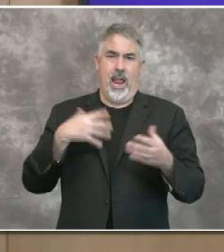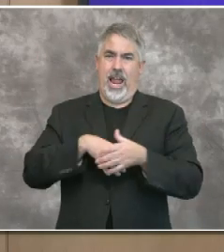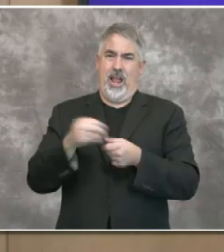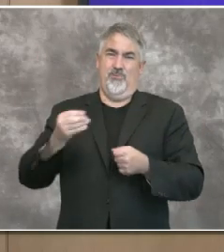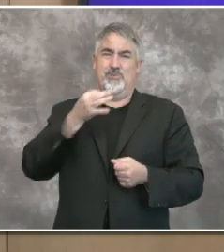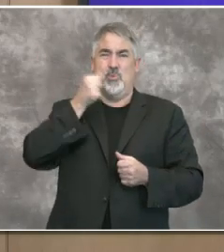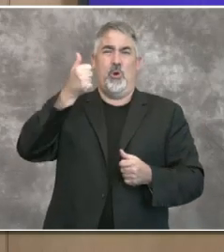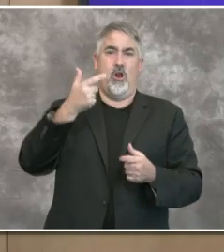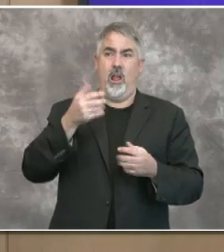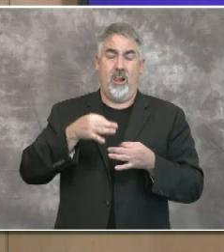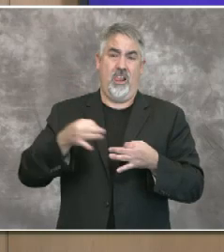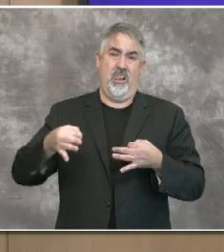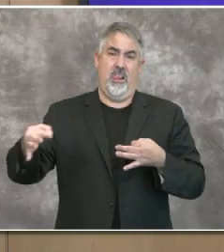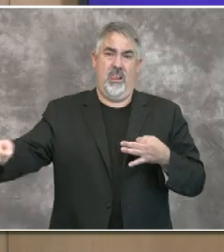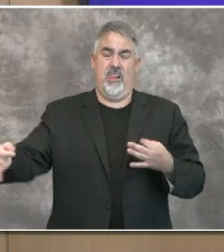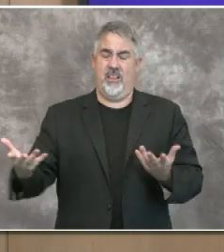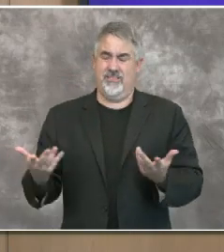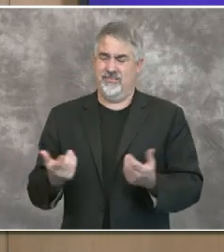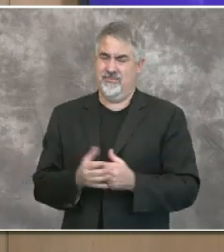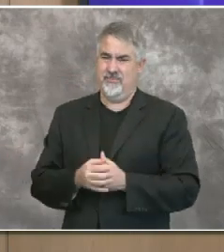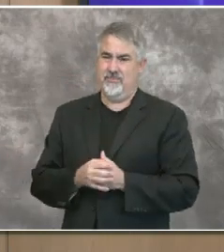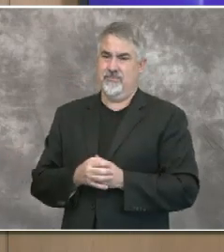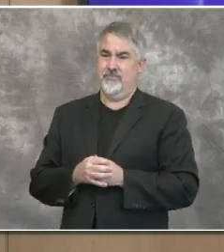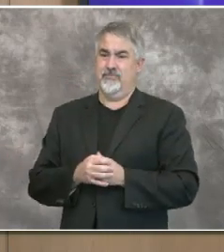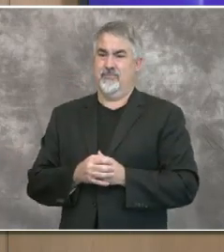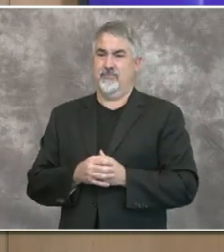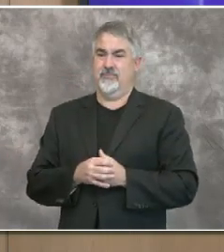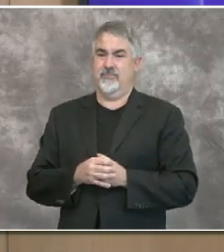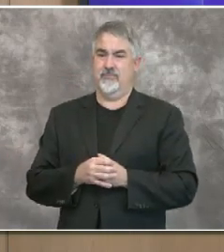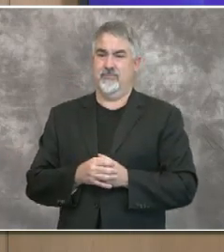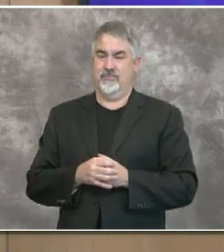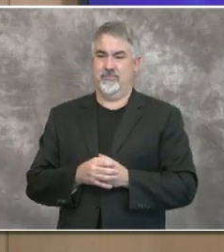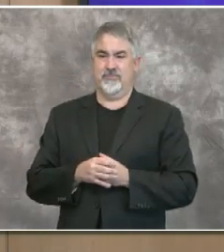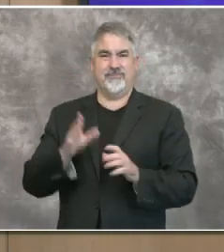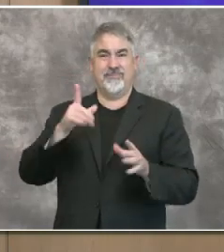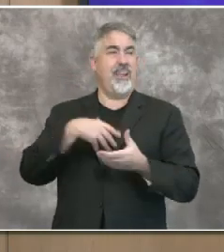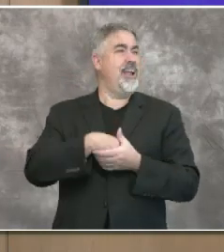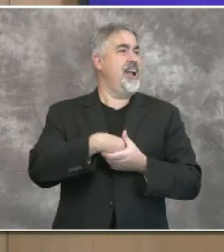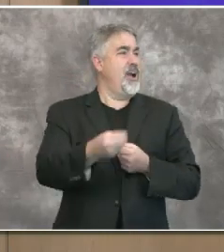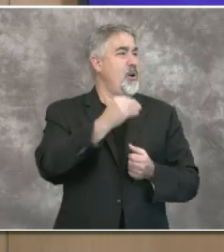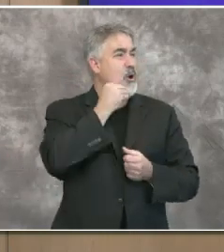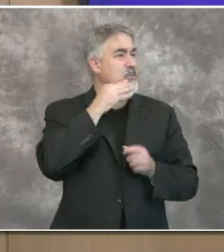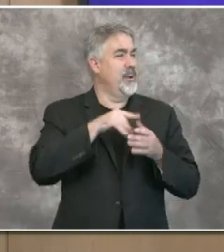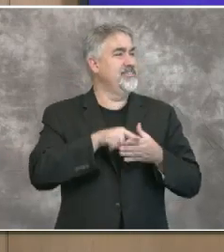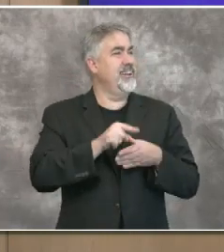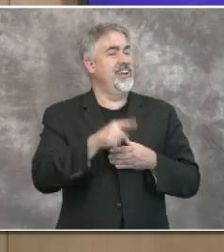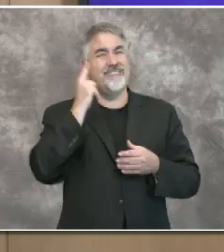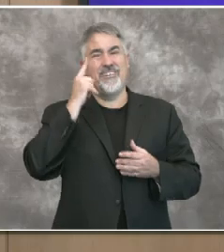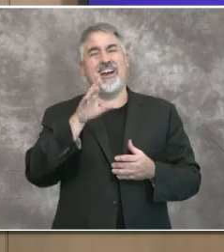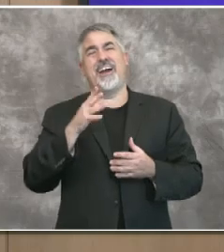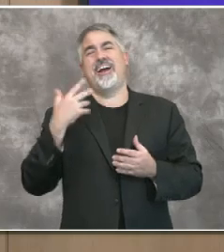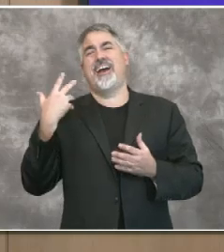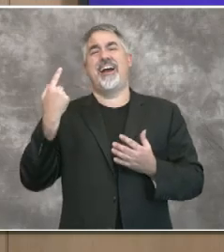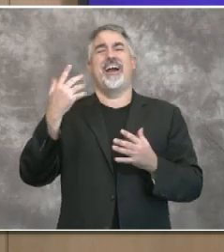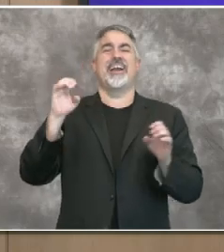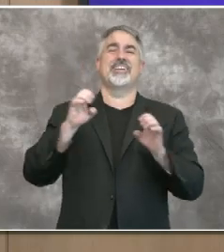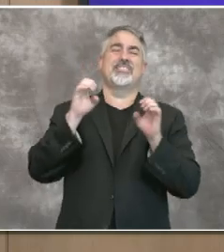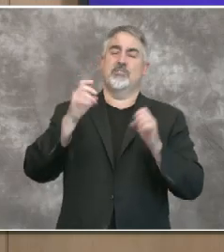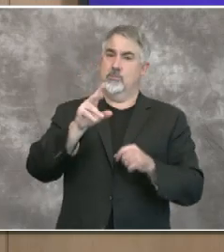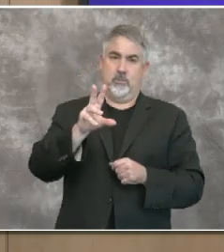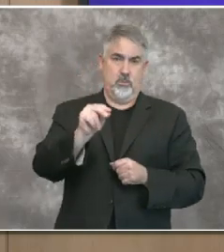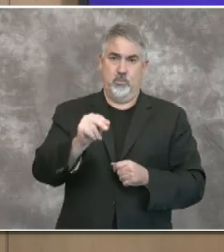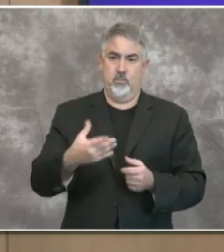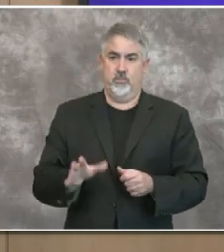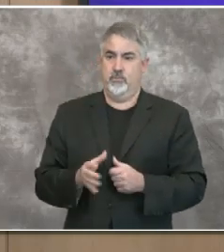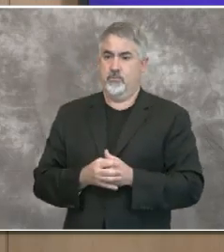for granted. So unfortunately, outside of your household unit, this is going to be a virtual weekend. And we encourage you to connect